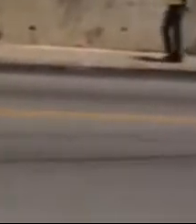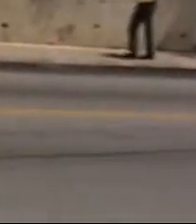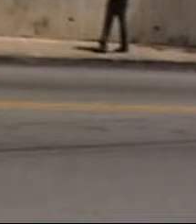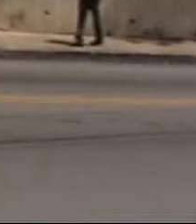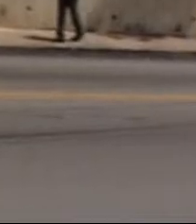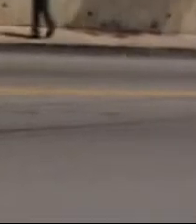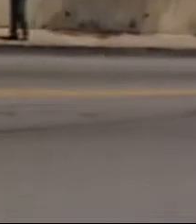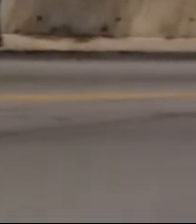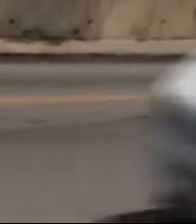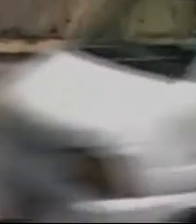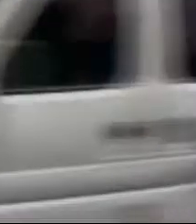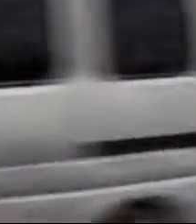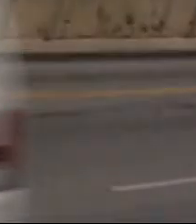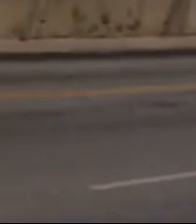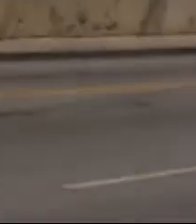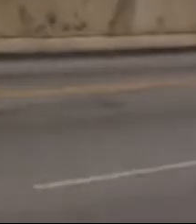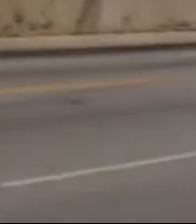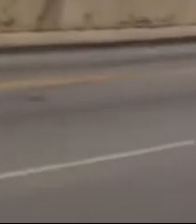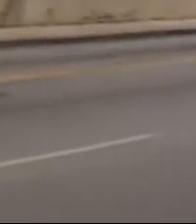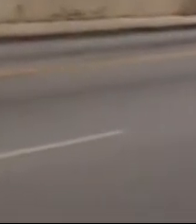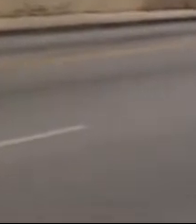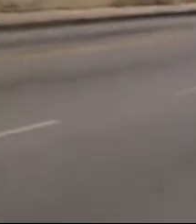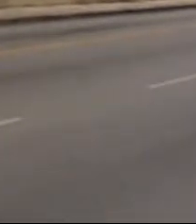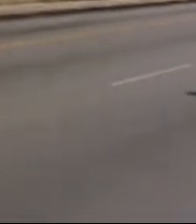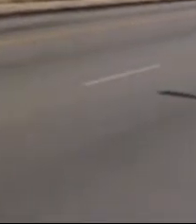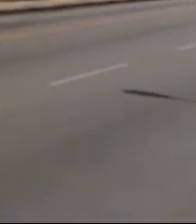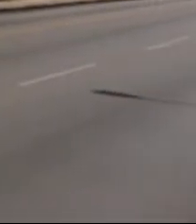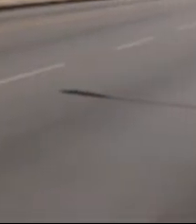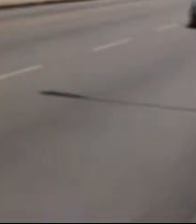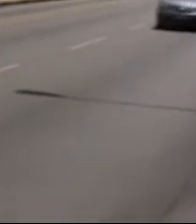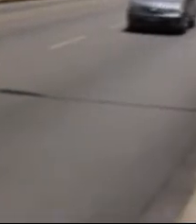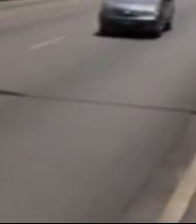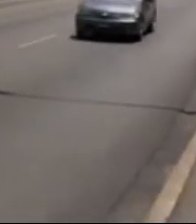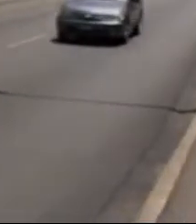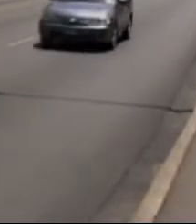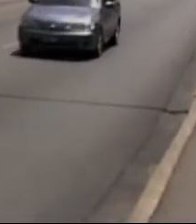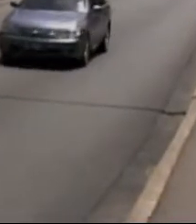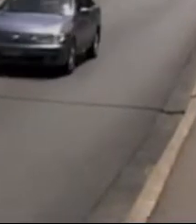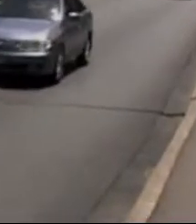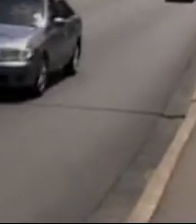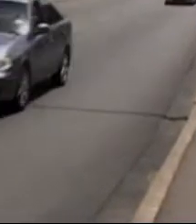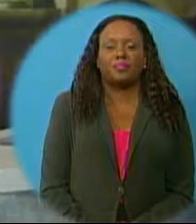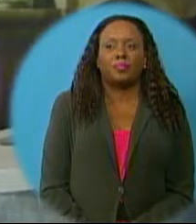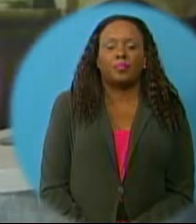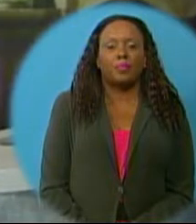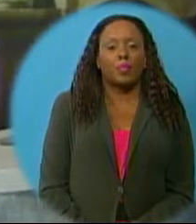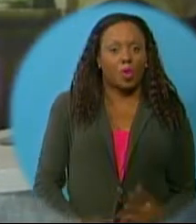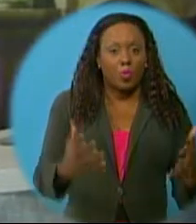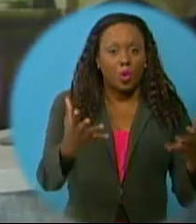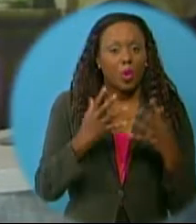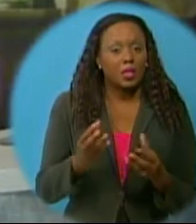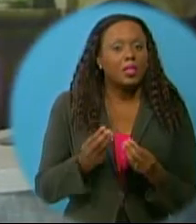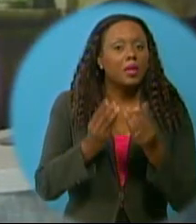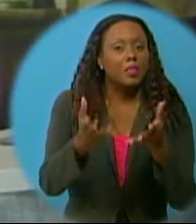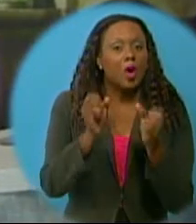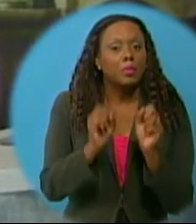is expected to be an environmental masterpiece. Shane Seeley, CBC News. Well, we'd like to get your